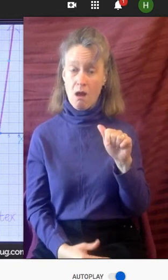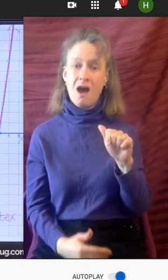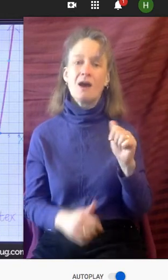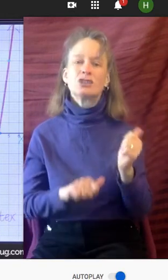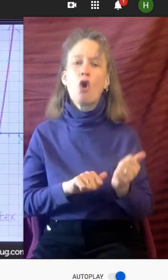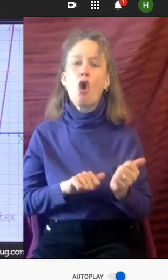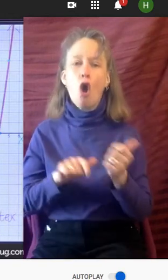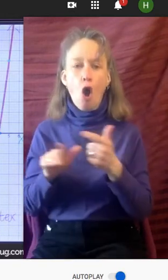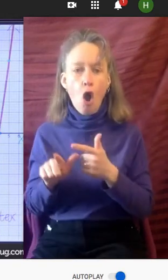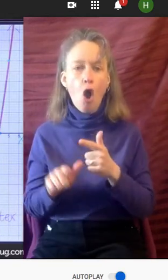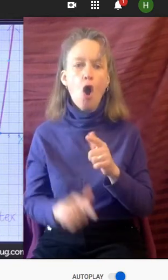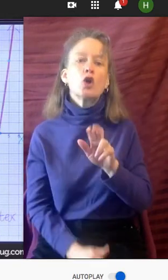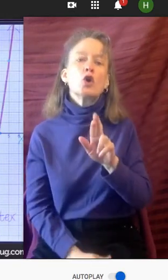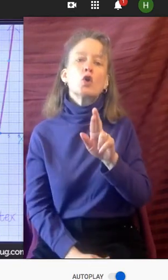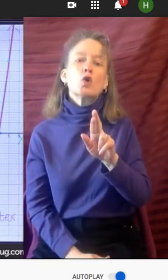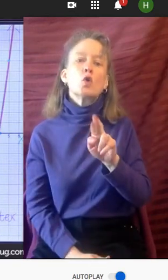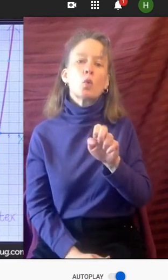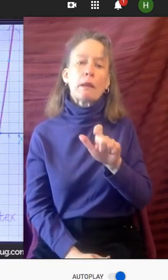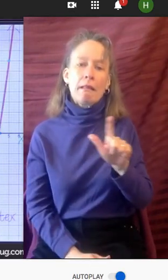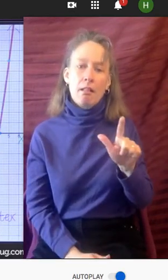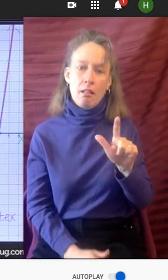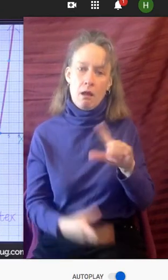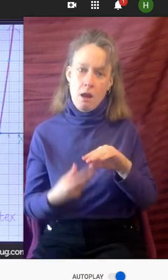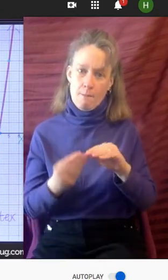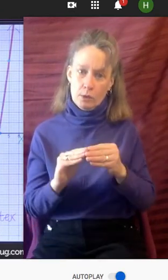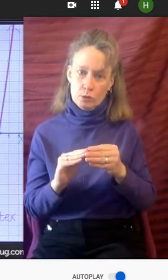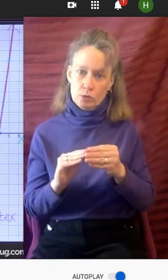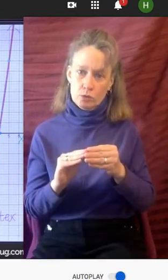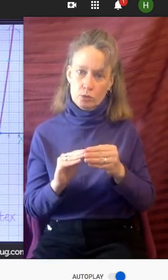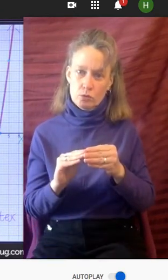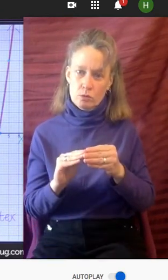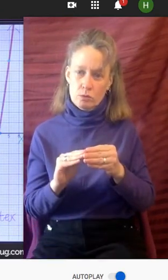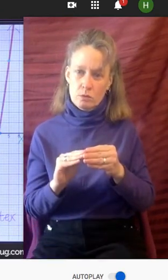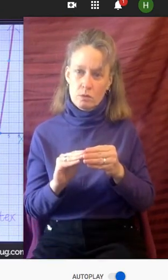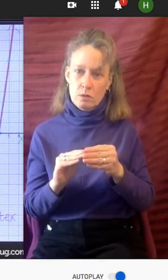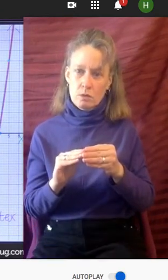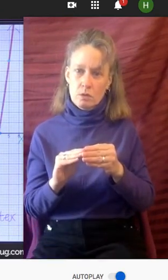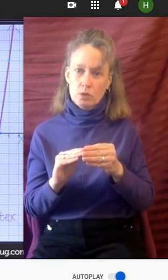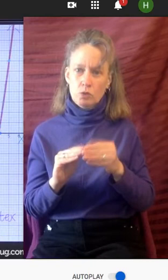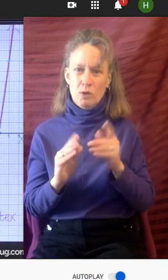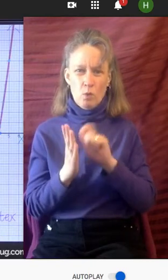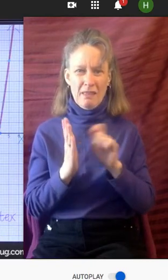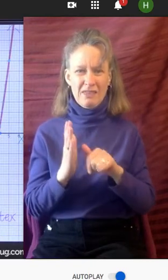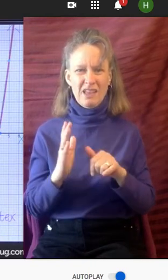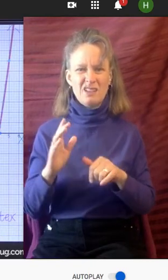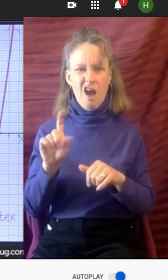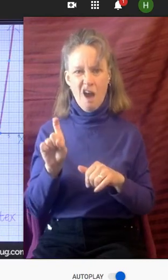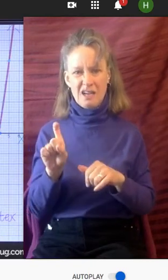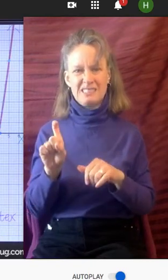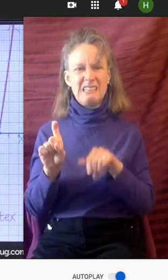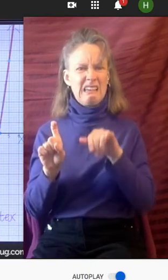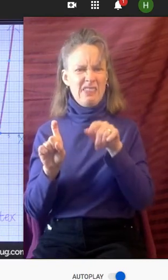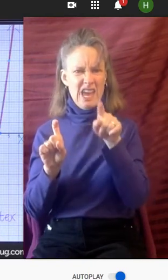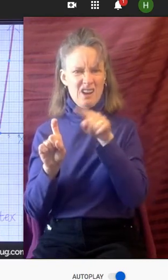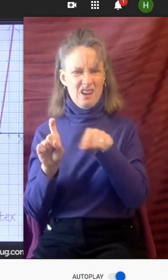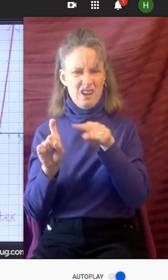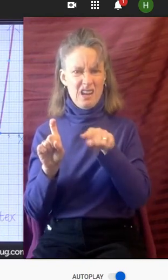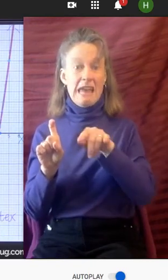mathematical notation like this. X is all real